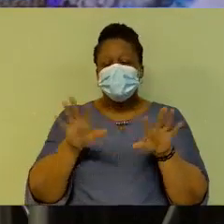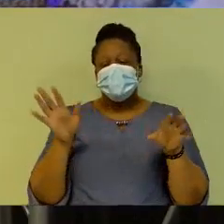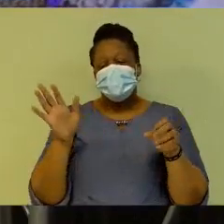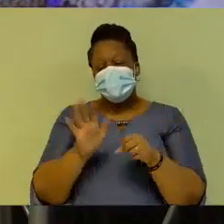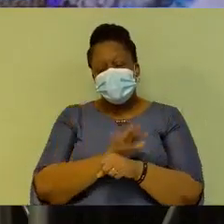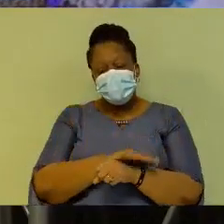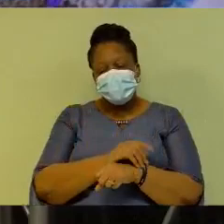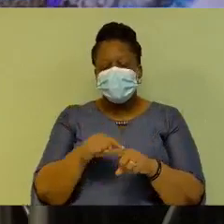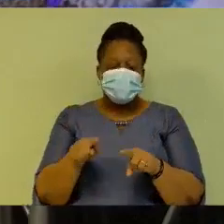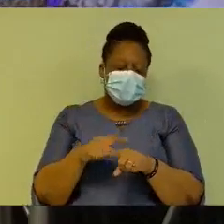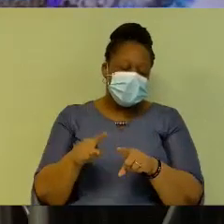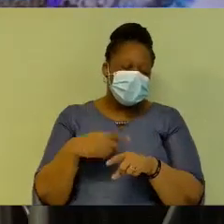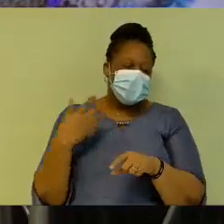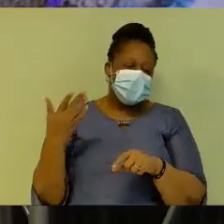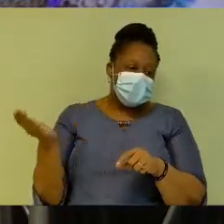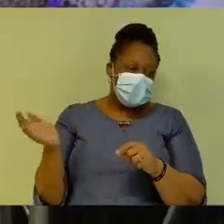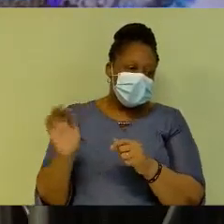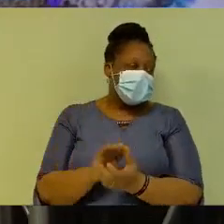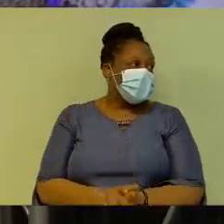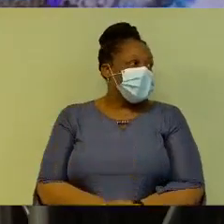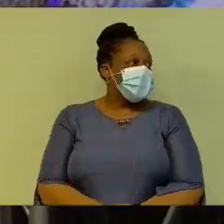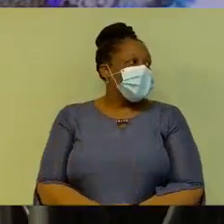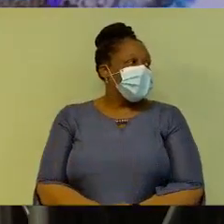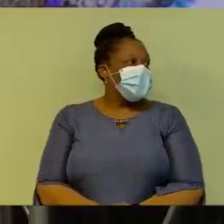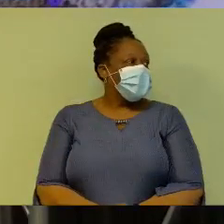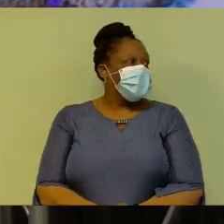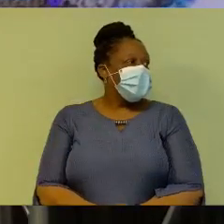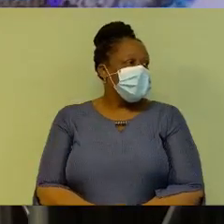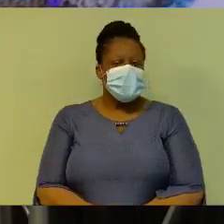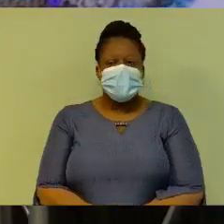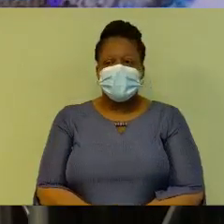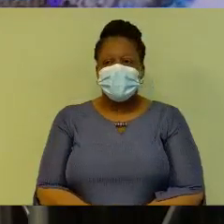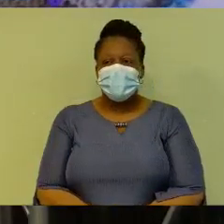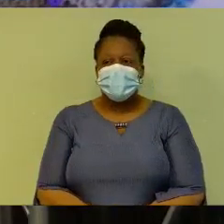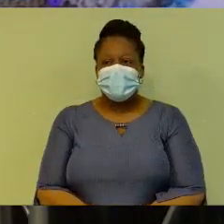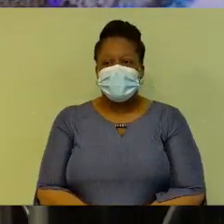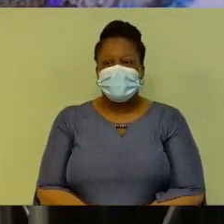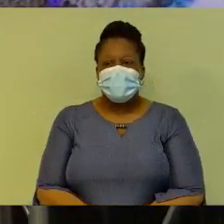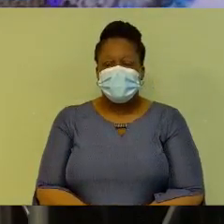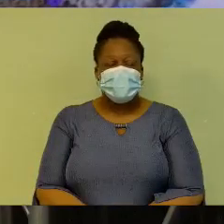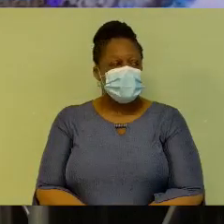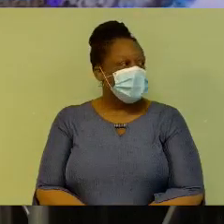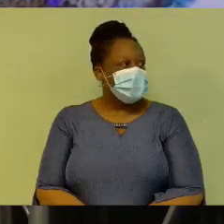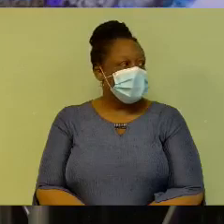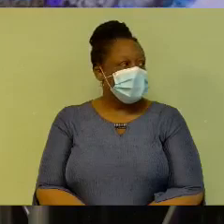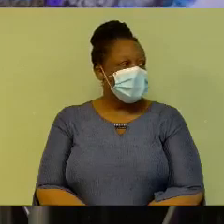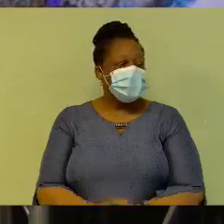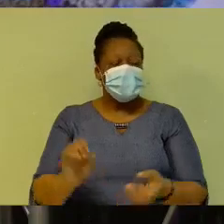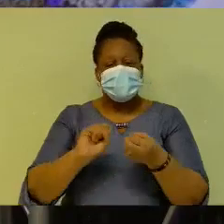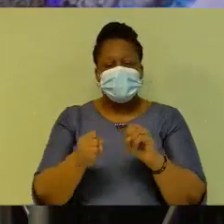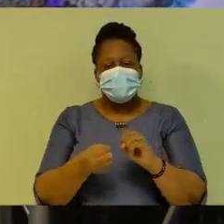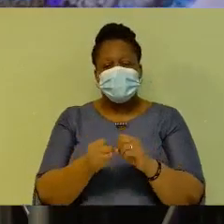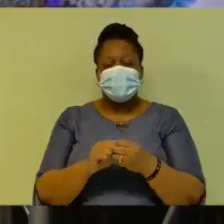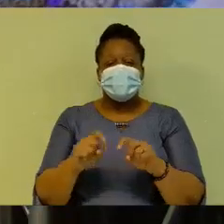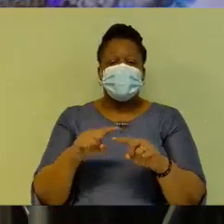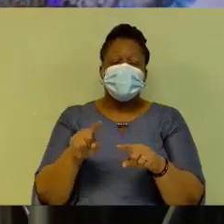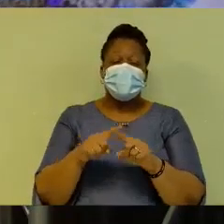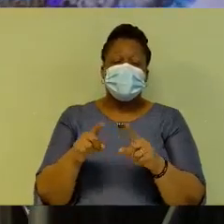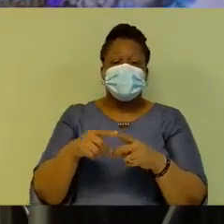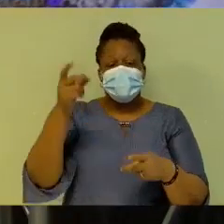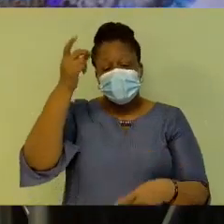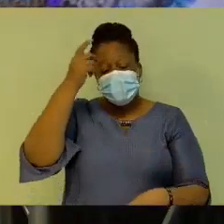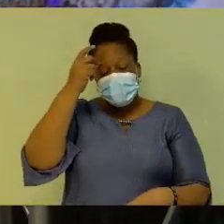CT scans, and all the fancy robotics that's needed to fight some of the diseases that first world countries are faced